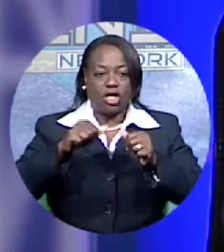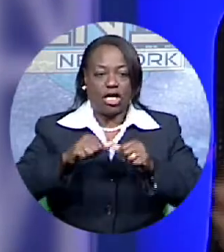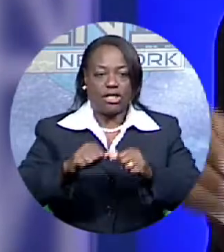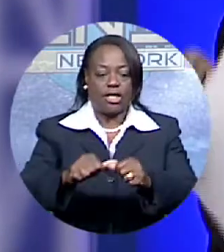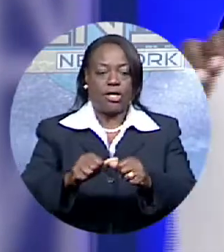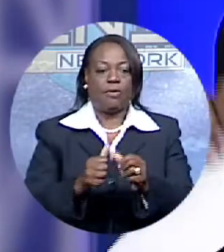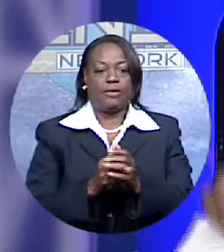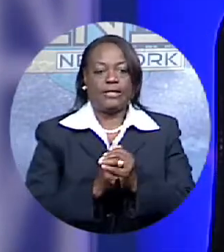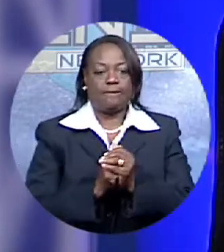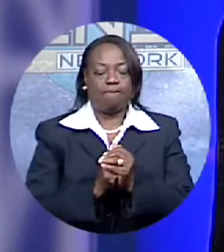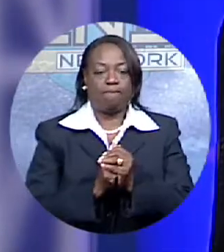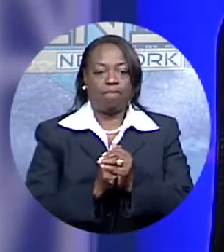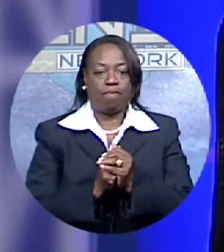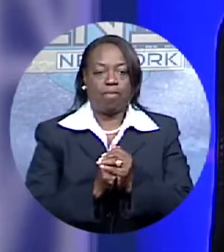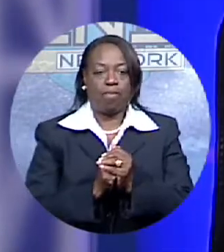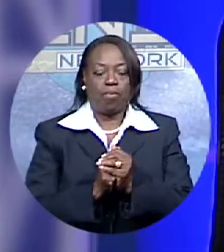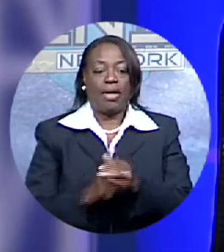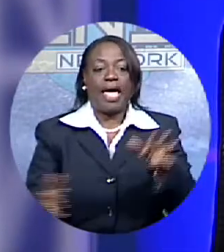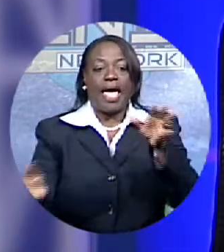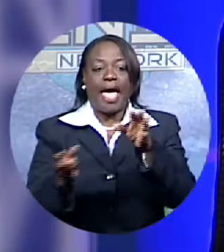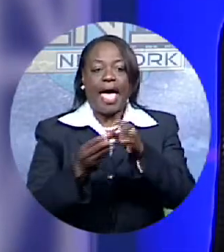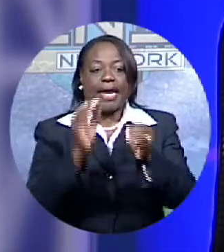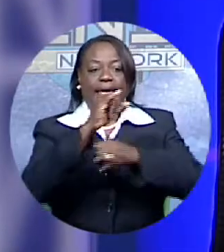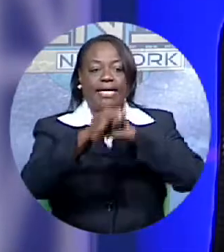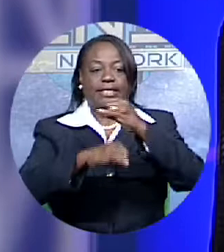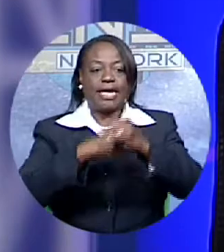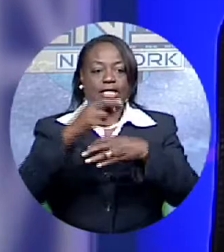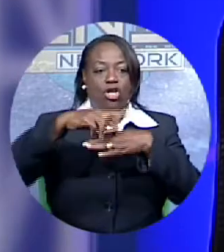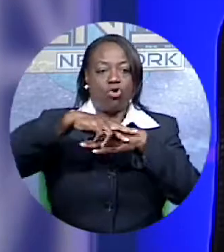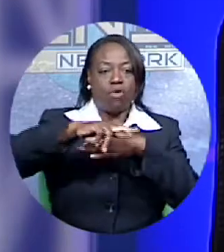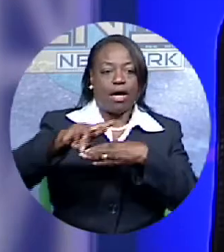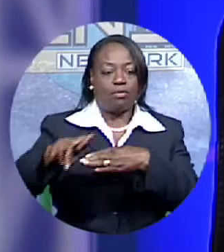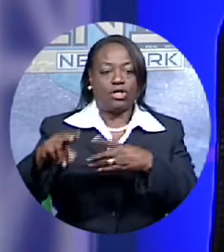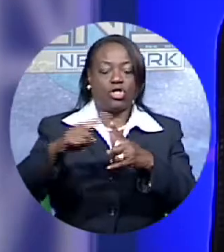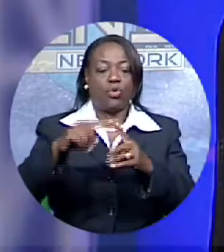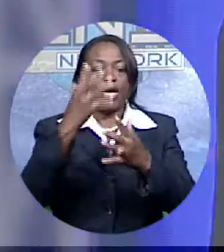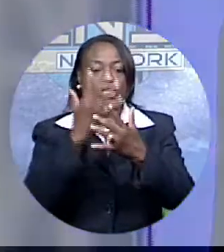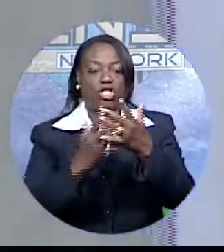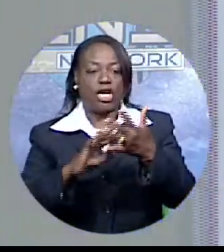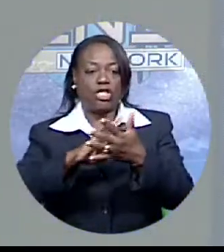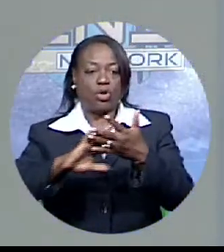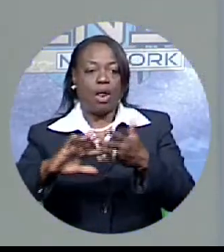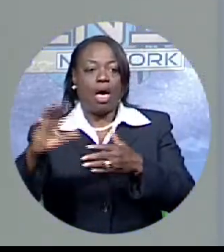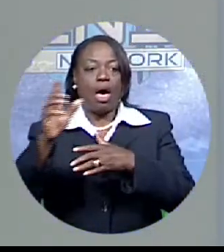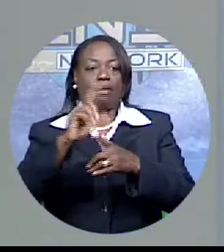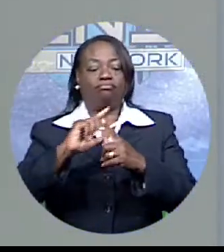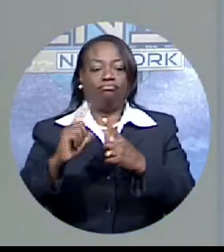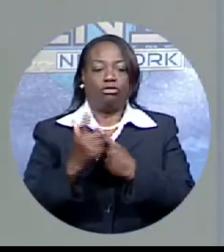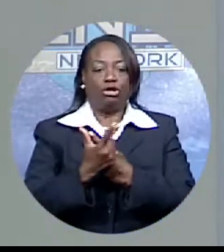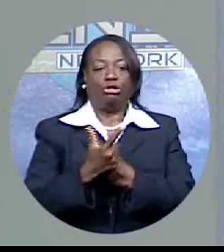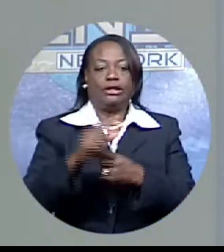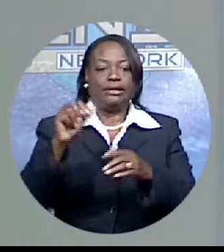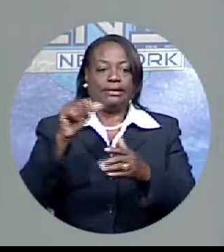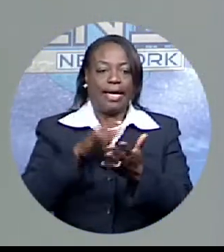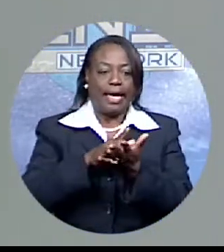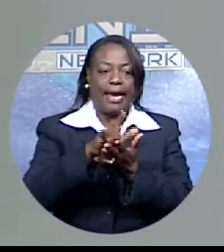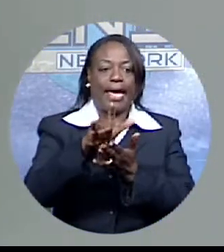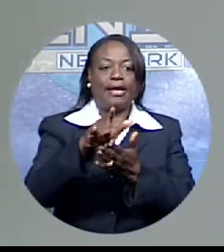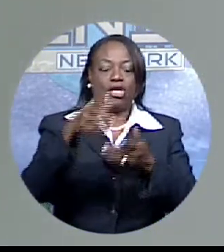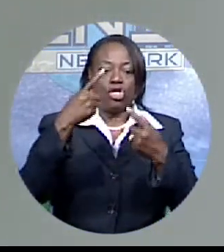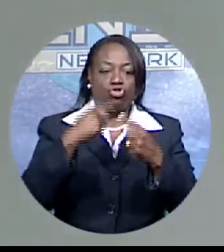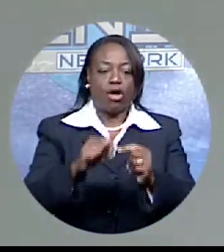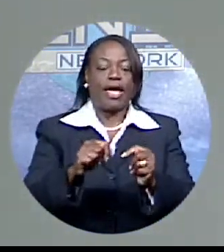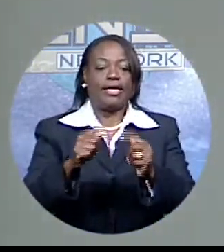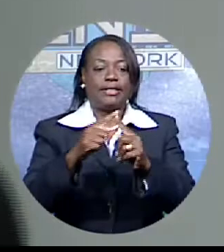ongoing. Adding international routes to its schedule is one way a local airline is trying to deal with tax